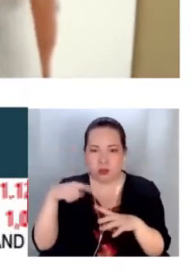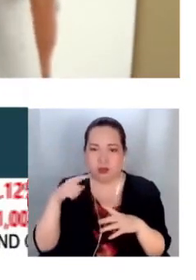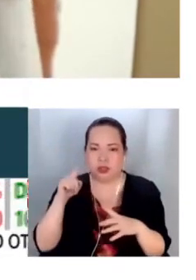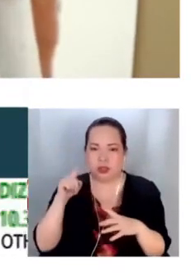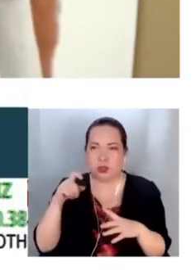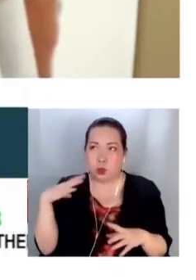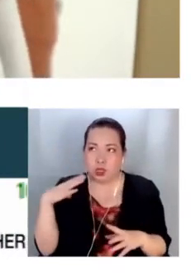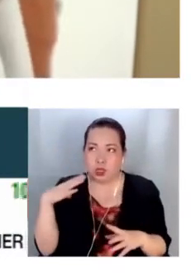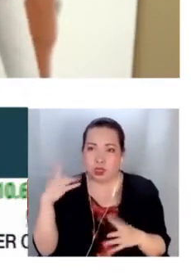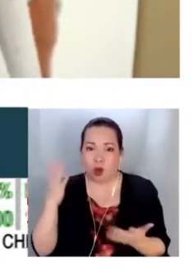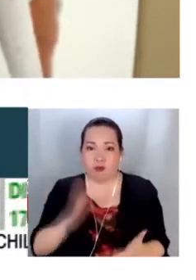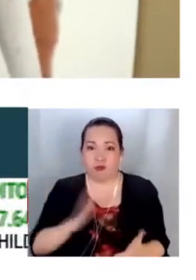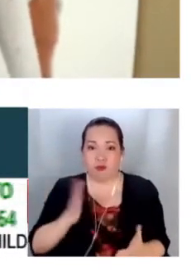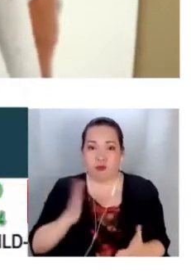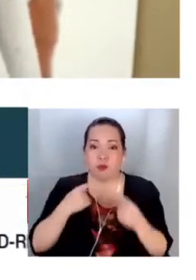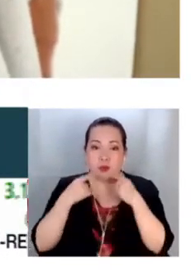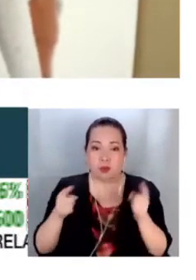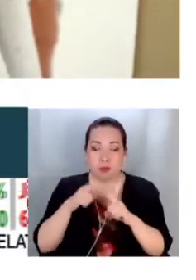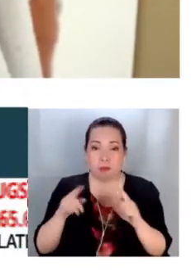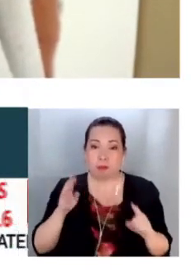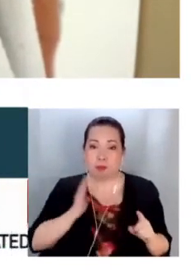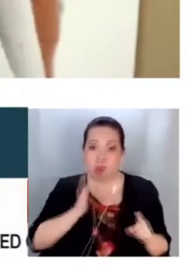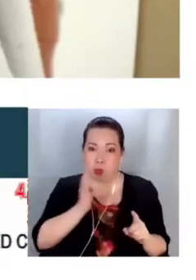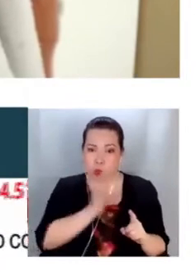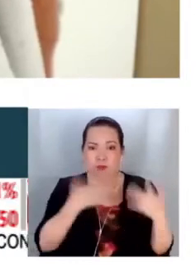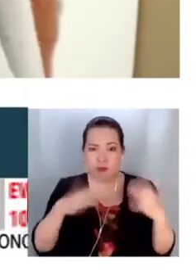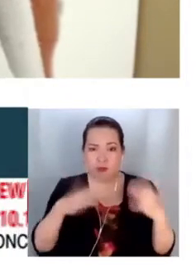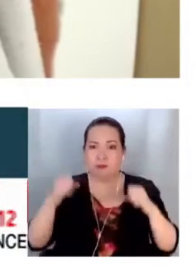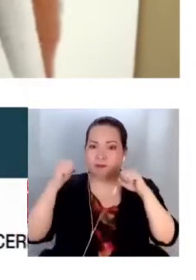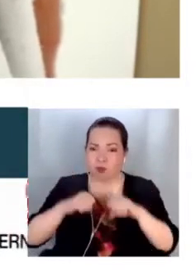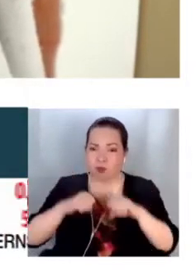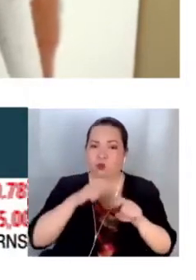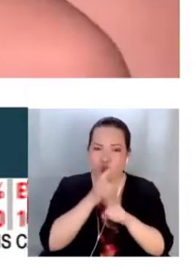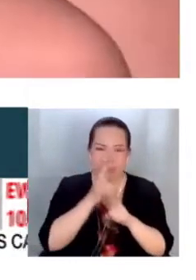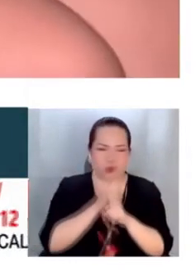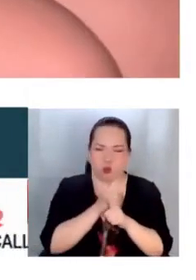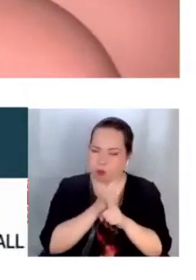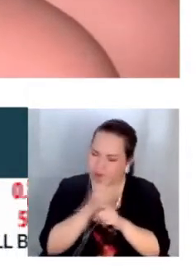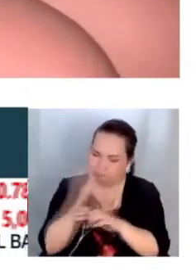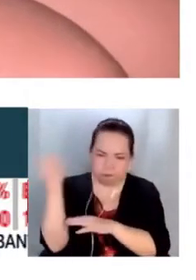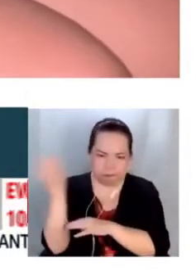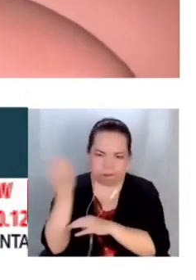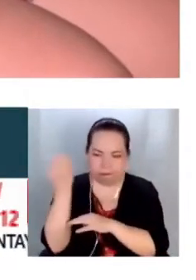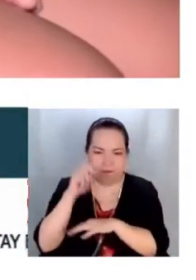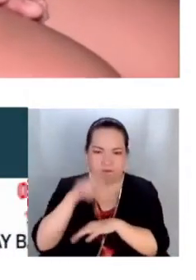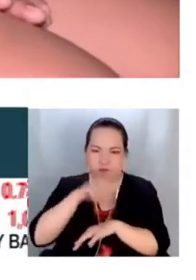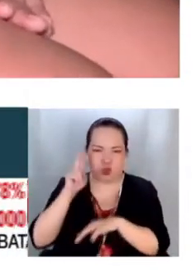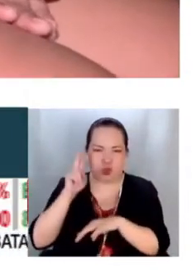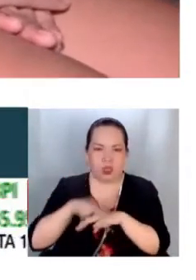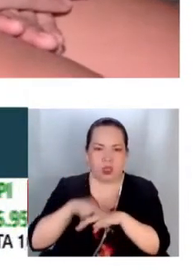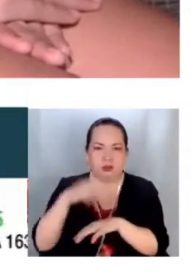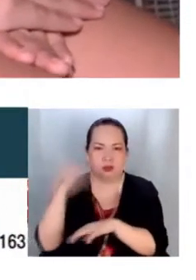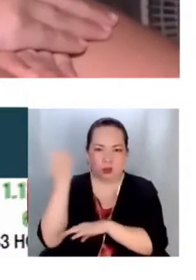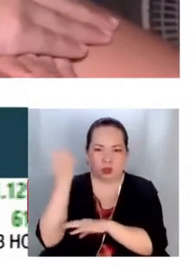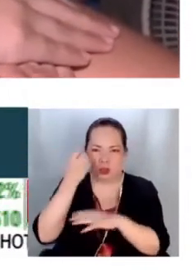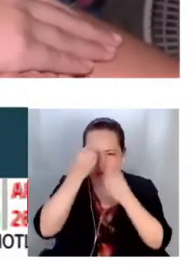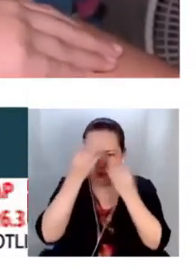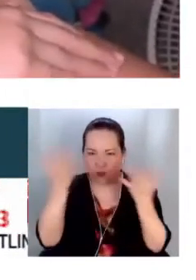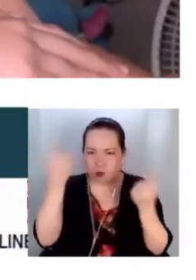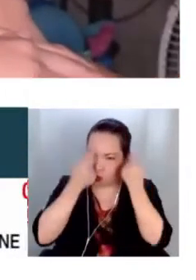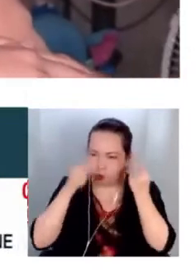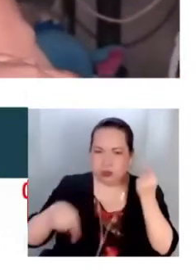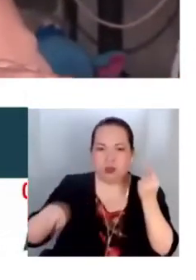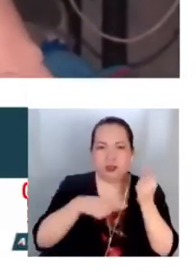the board of PAPCON already agreed that it is indeed a national social emergency. And we hope